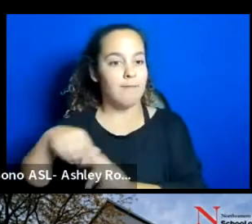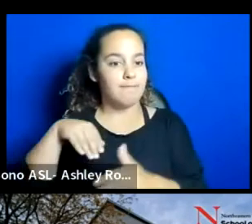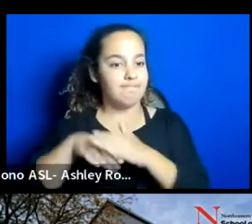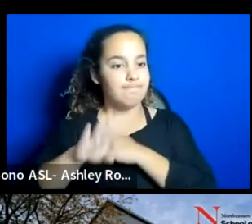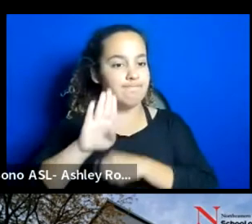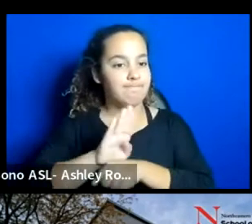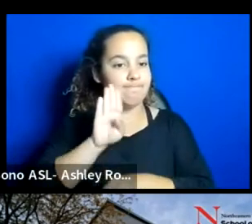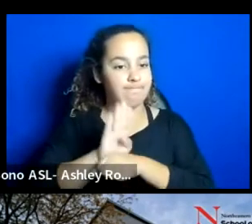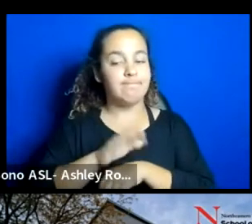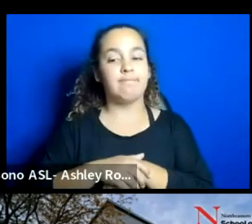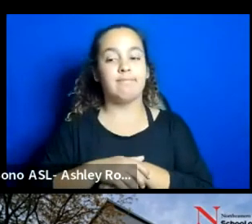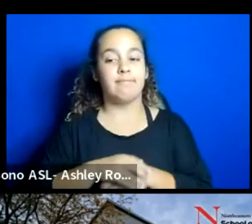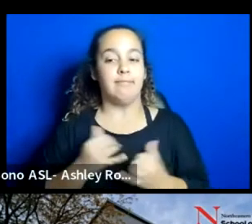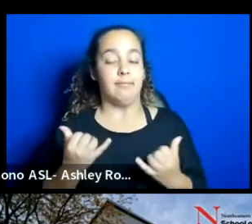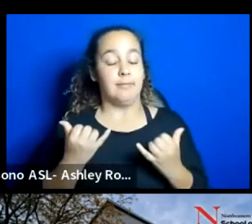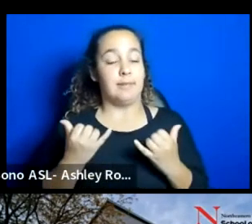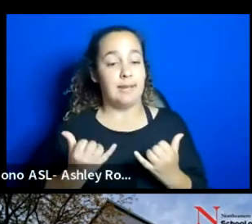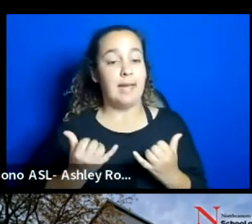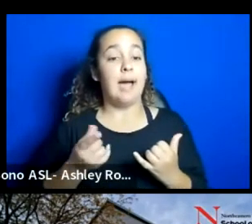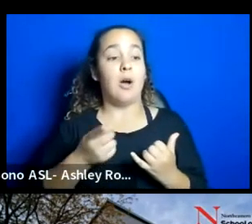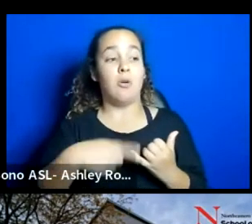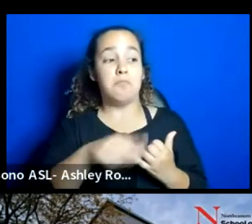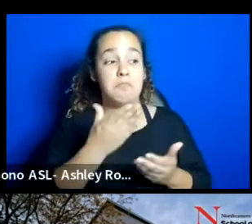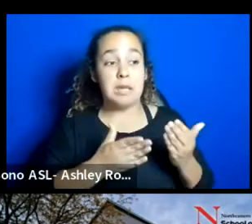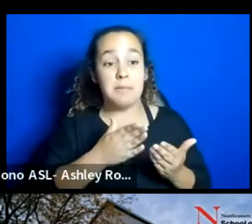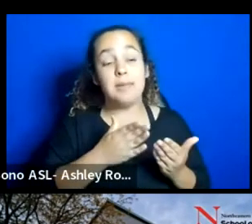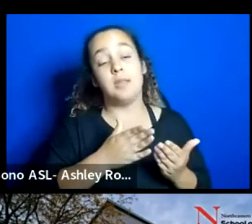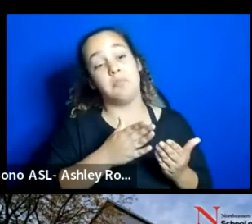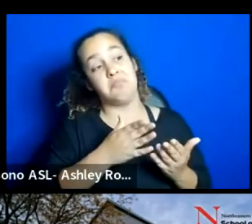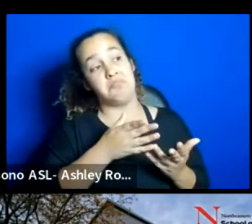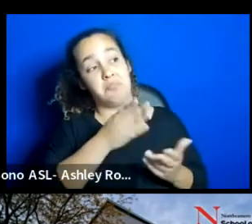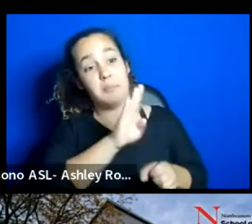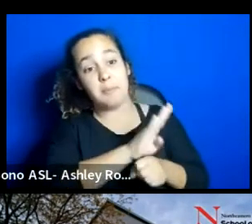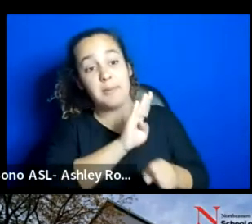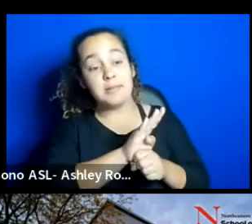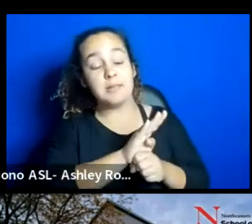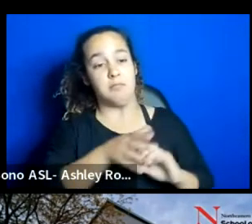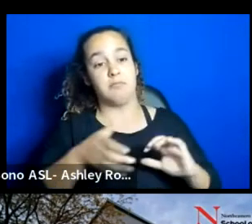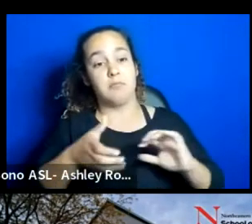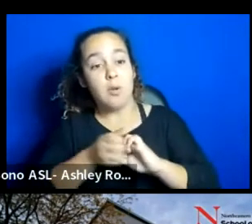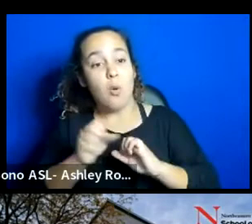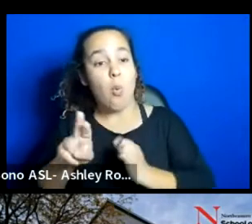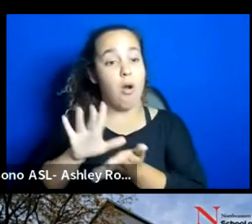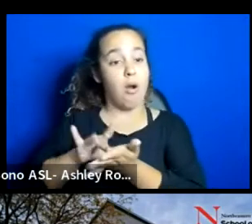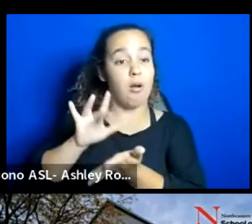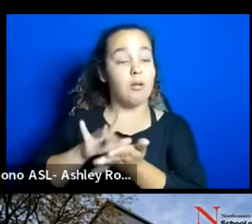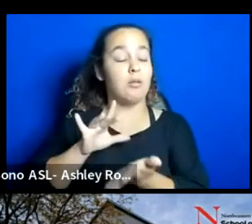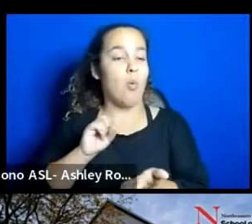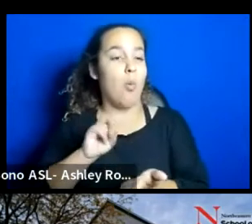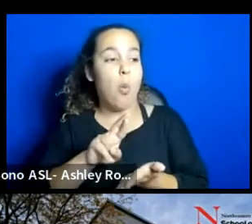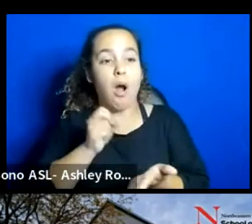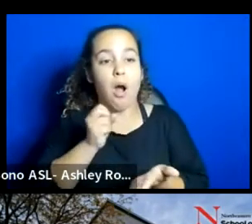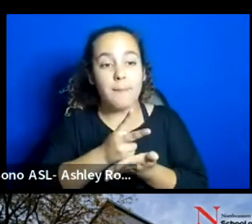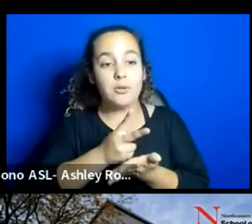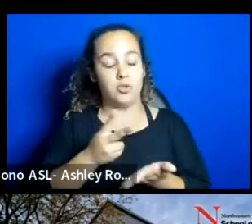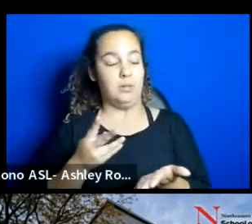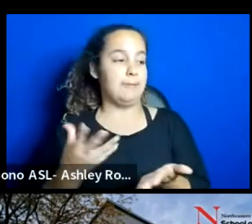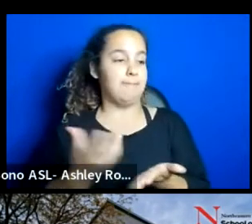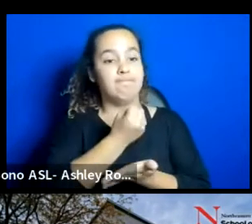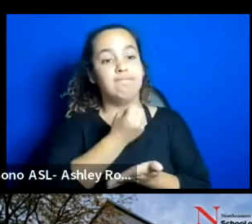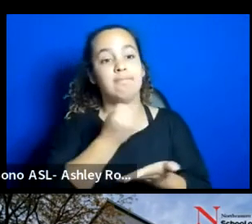mediating businesses or institutions were collaborative or exploitative or opportunist, those with control over the